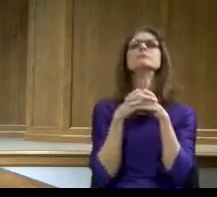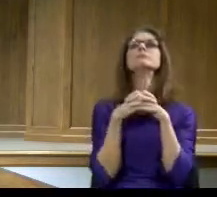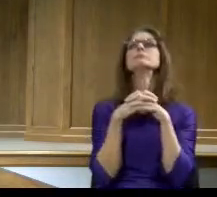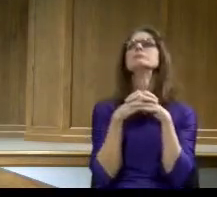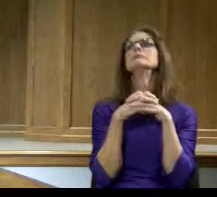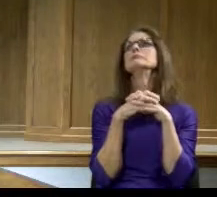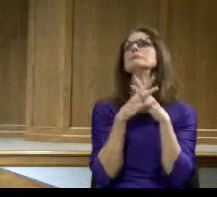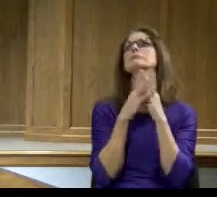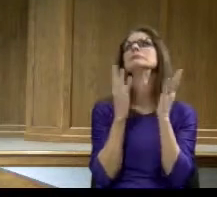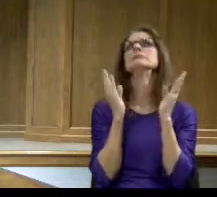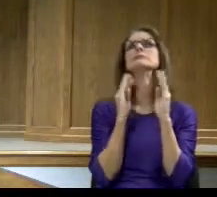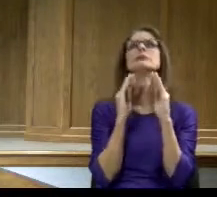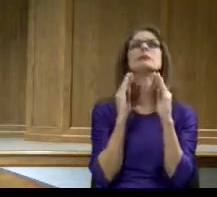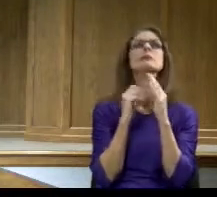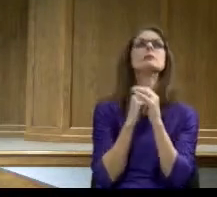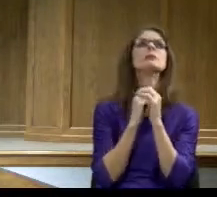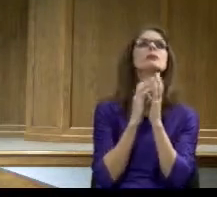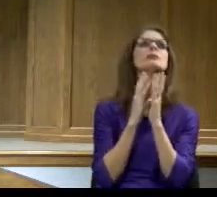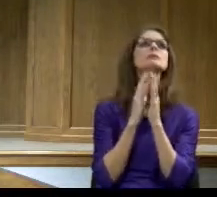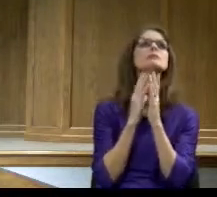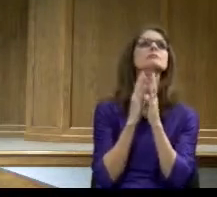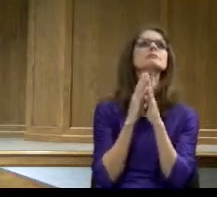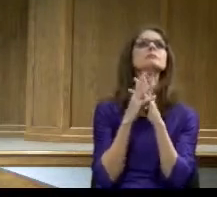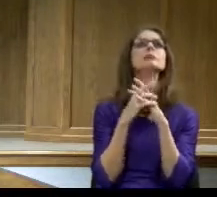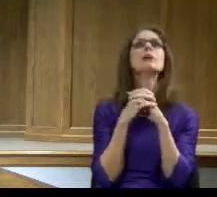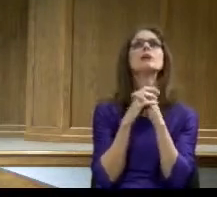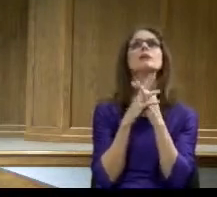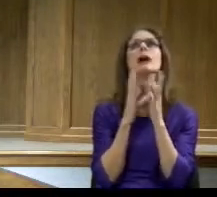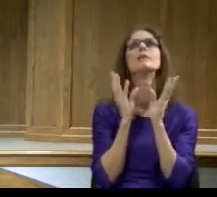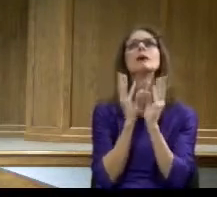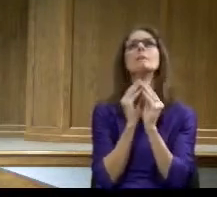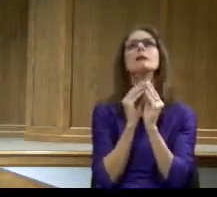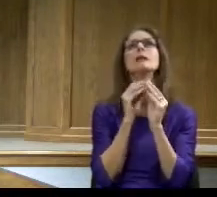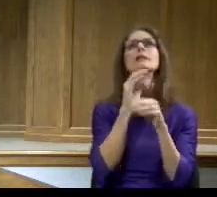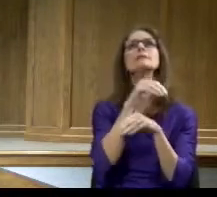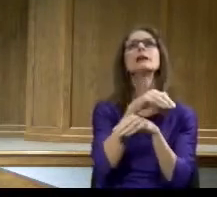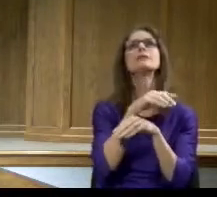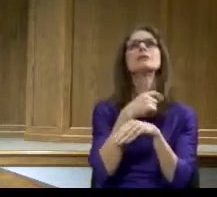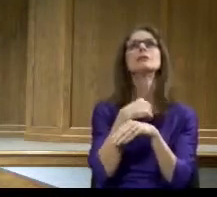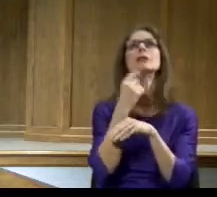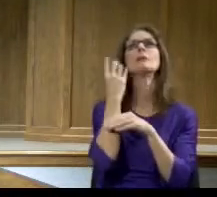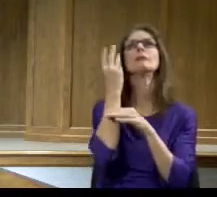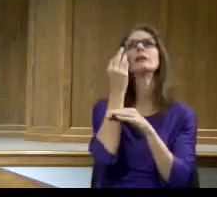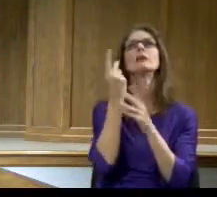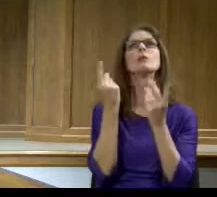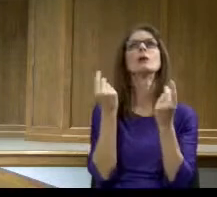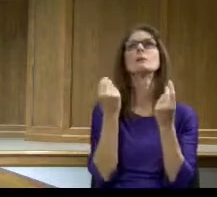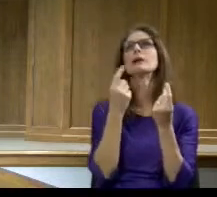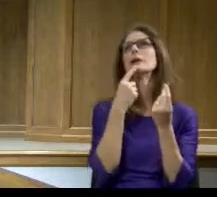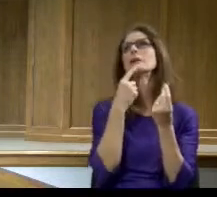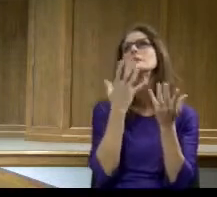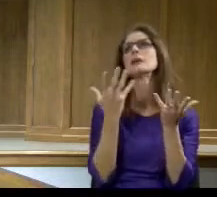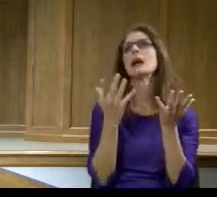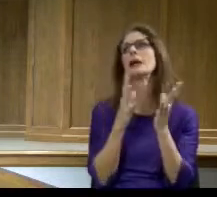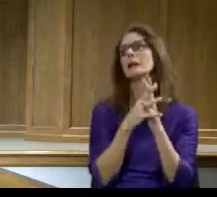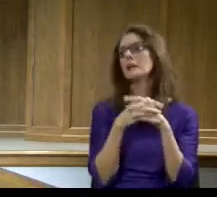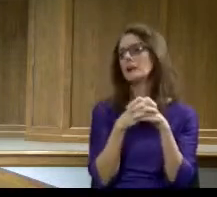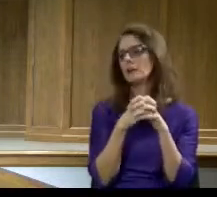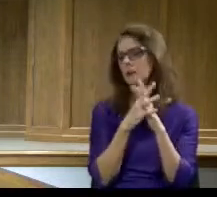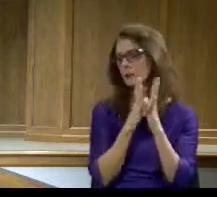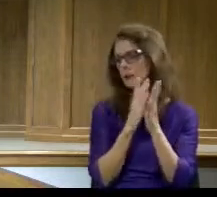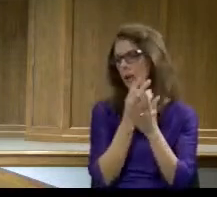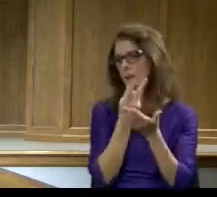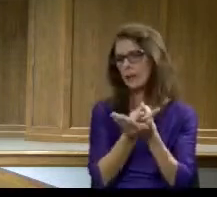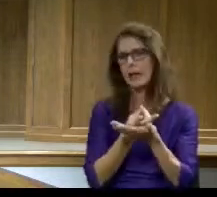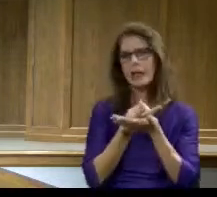I got a meeting that afternoon and I'm thinking, what am I going to say? I'm laying there in bed at